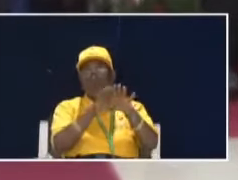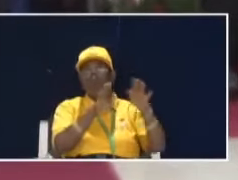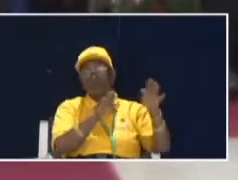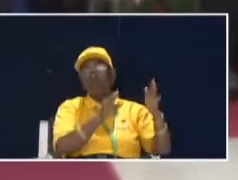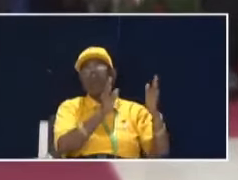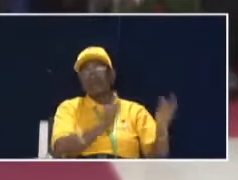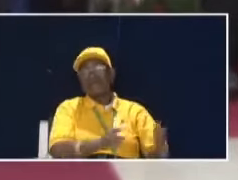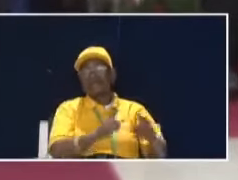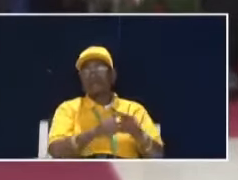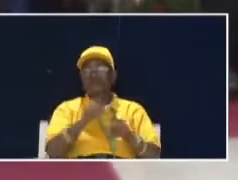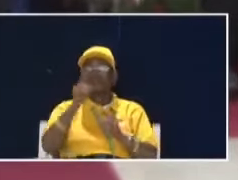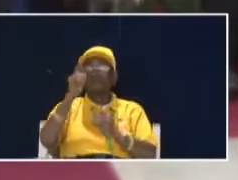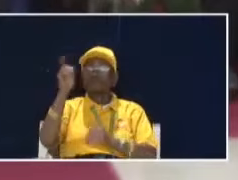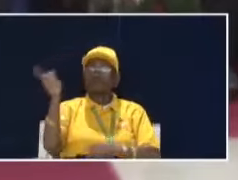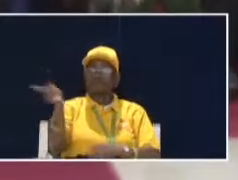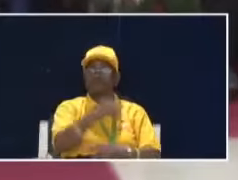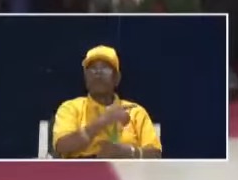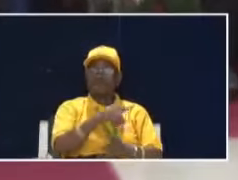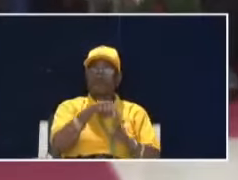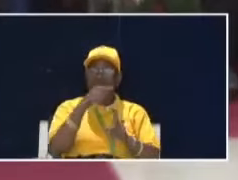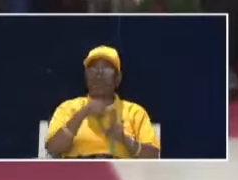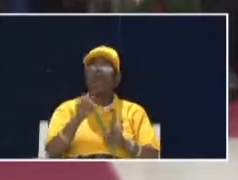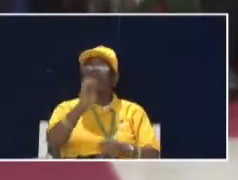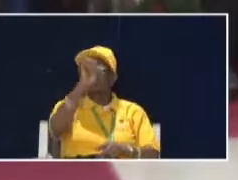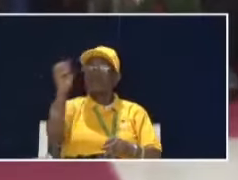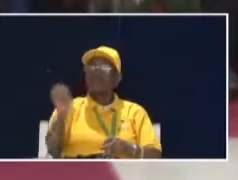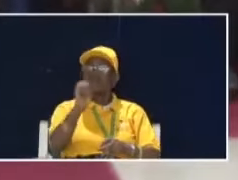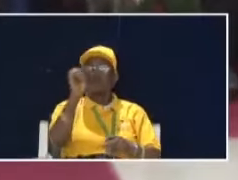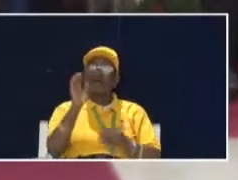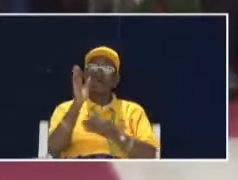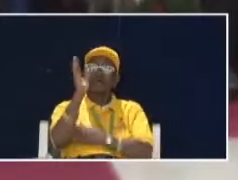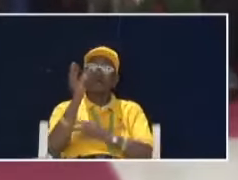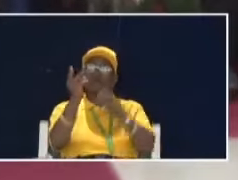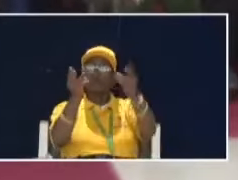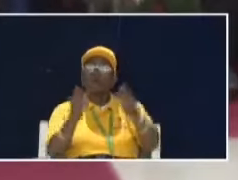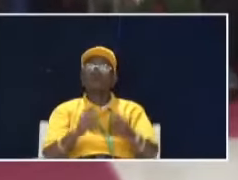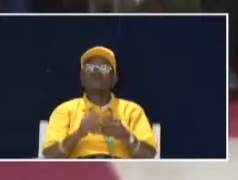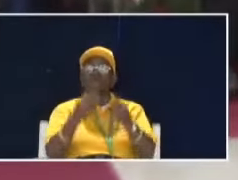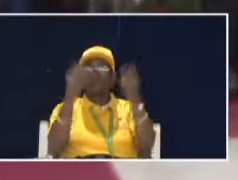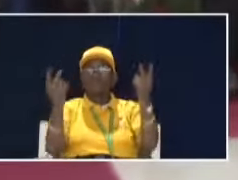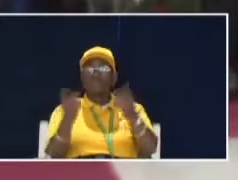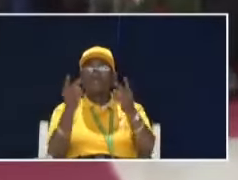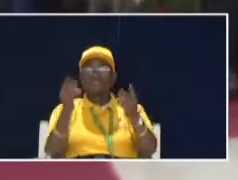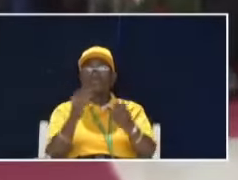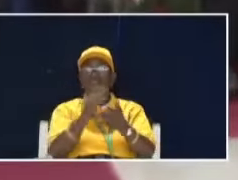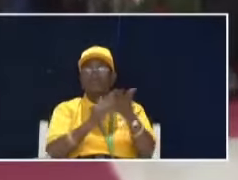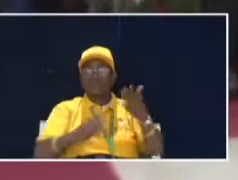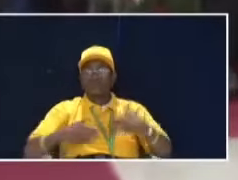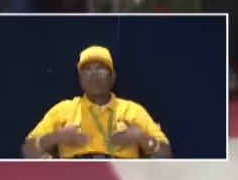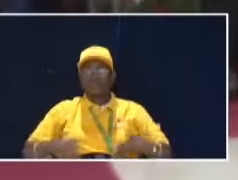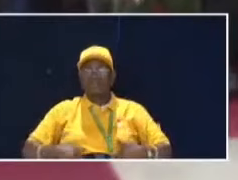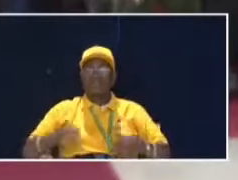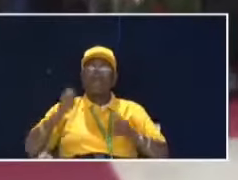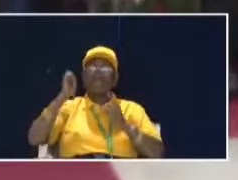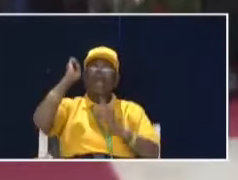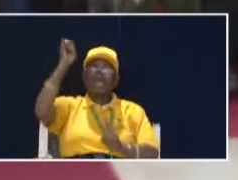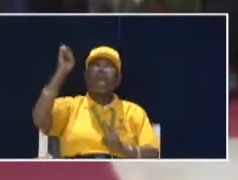And whenever God wants to visit somebody, he will reposition the fellow